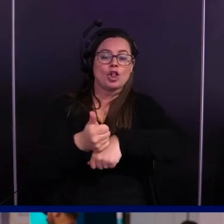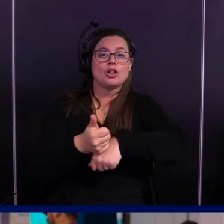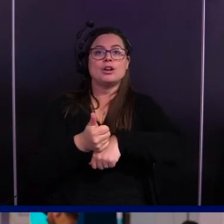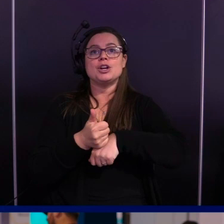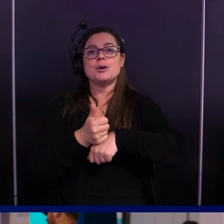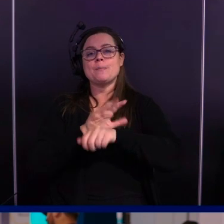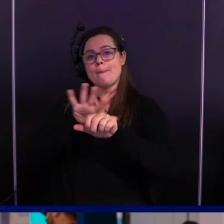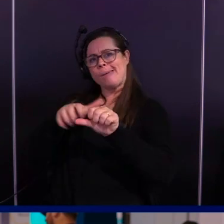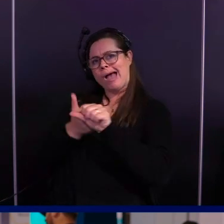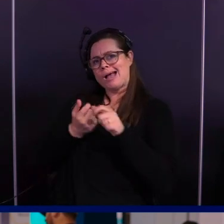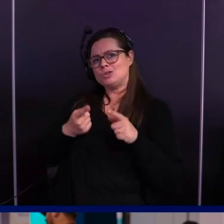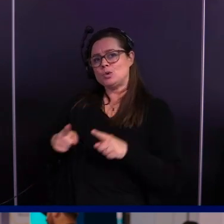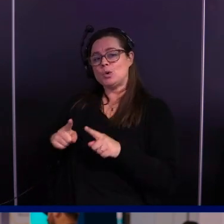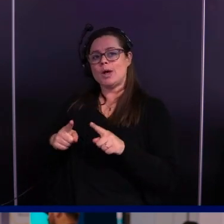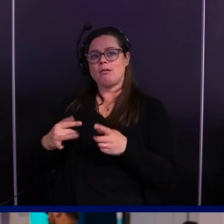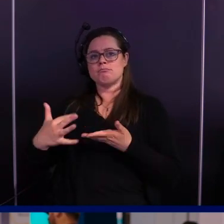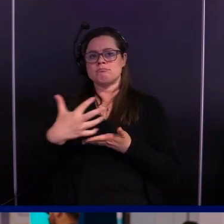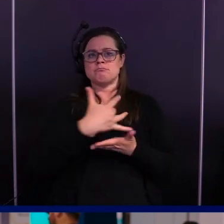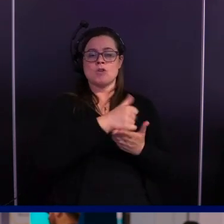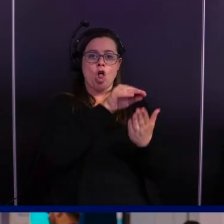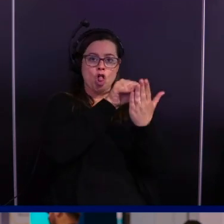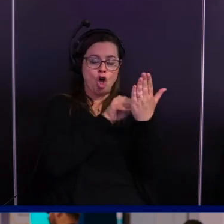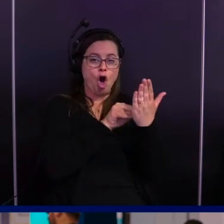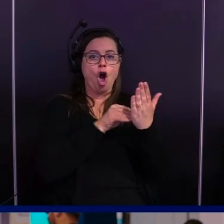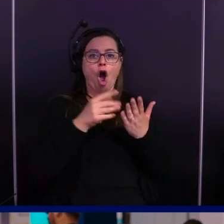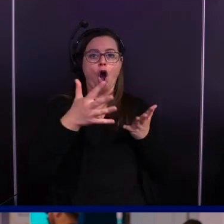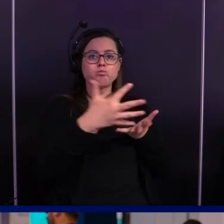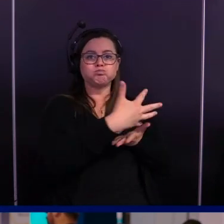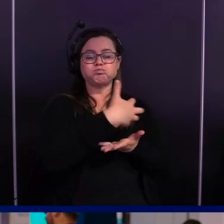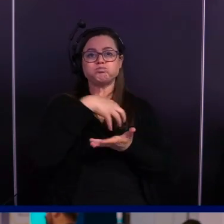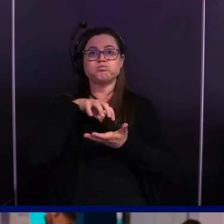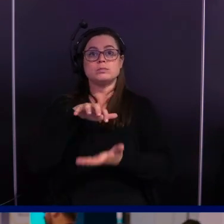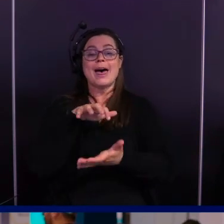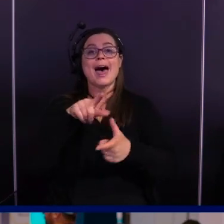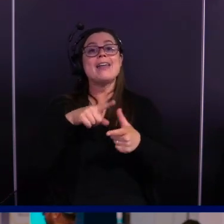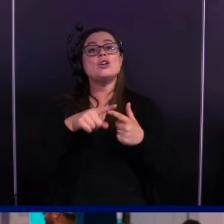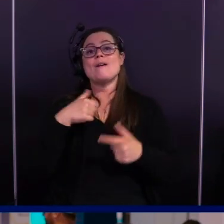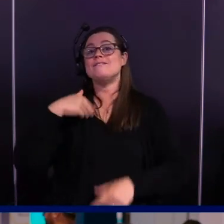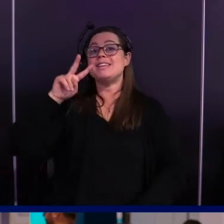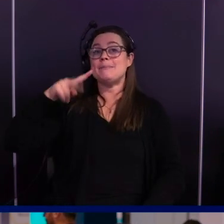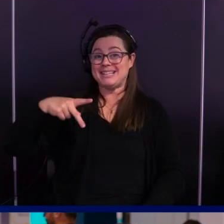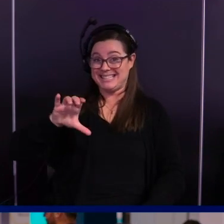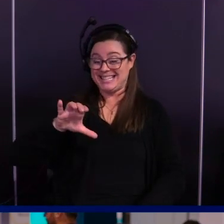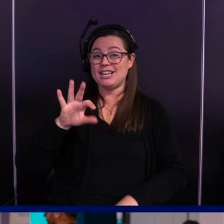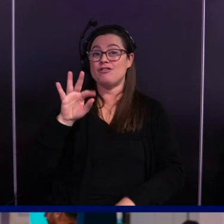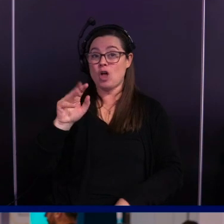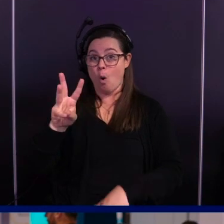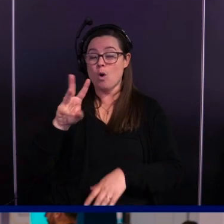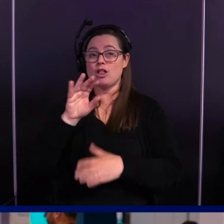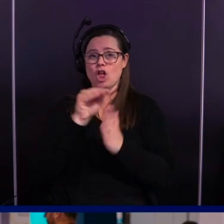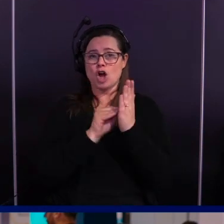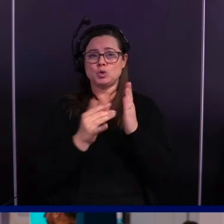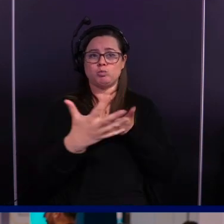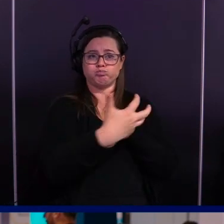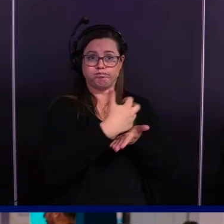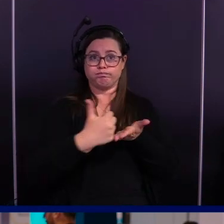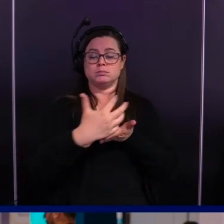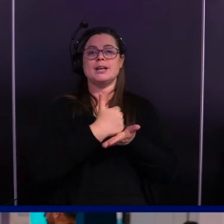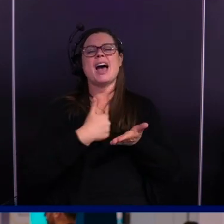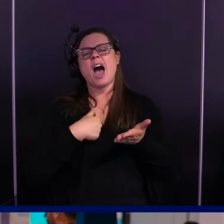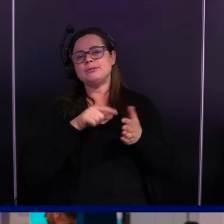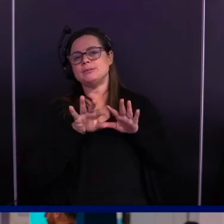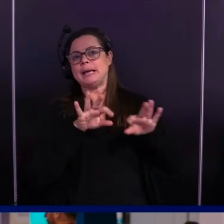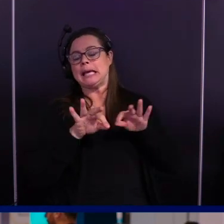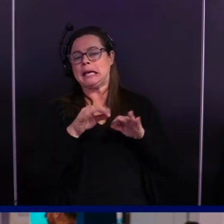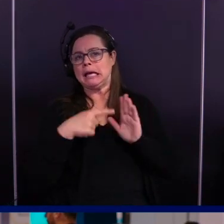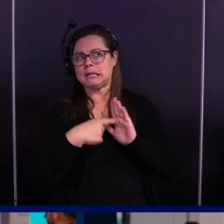scene, basically, it will collect the all log. And then you have like EPC flow logs also. You can do the same enable. I'm just taking some example because of